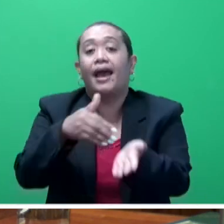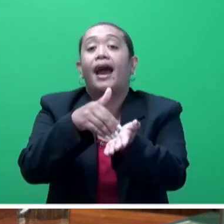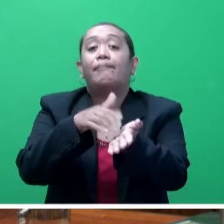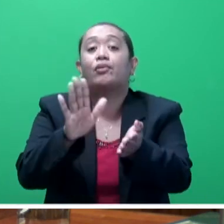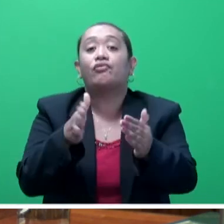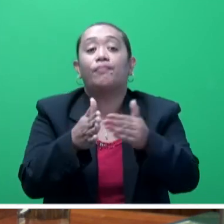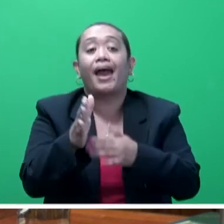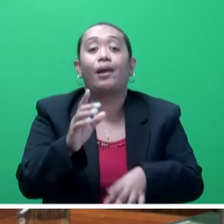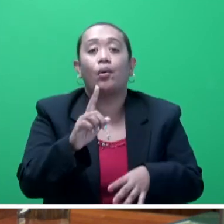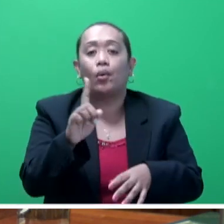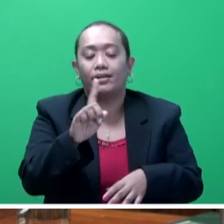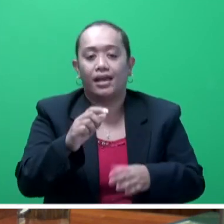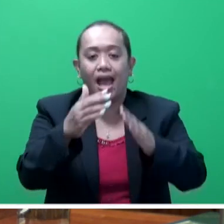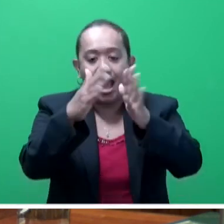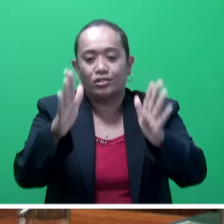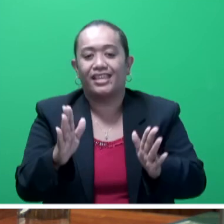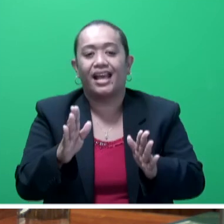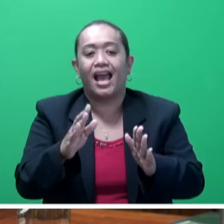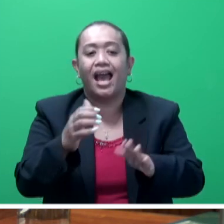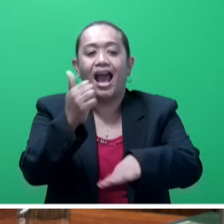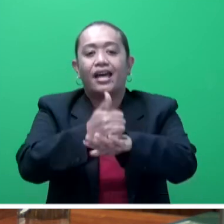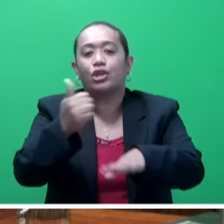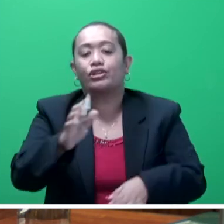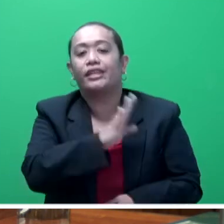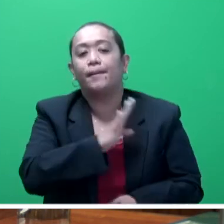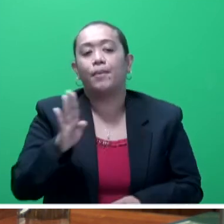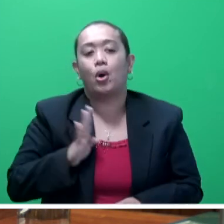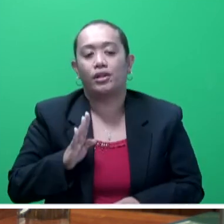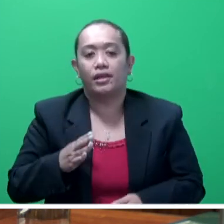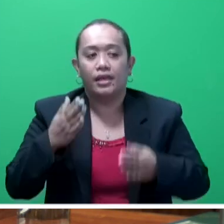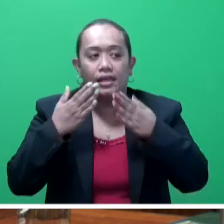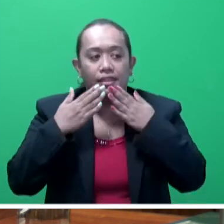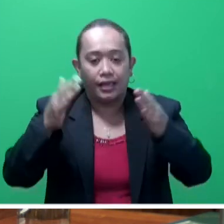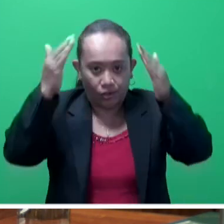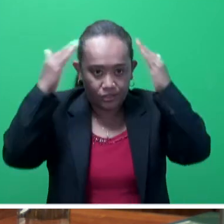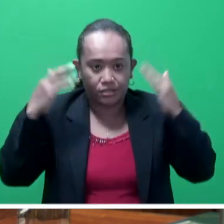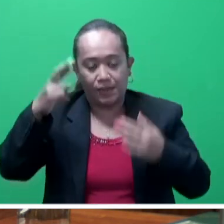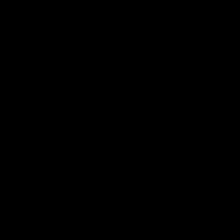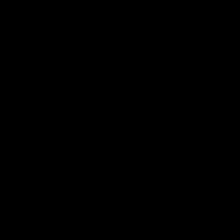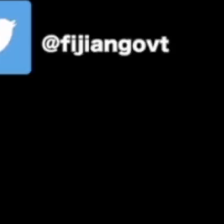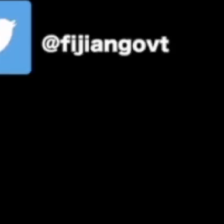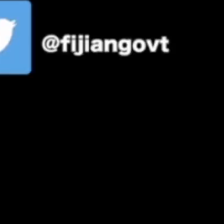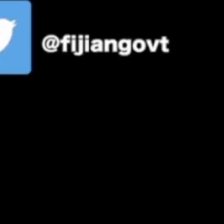Housing Authority Board. Thank you, Mr. Speaker, sir. That's all I have to say.